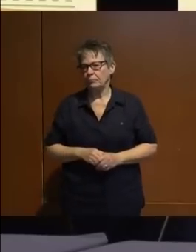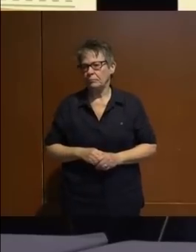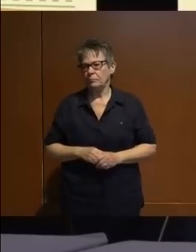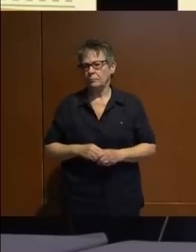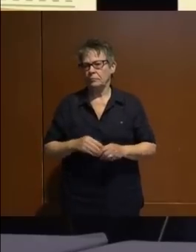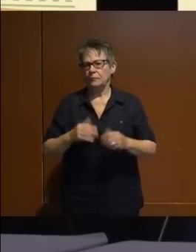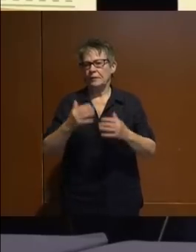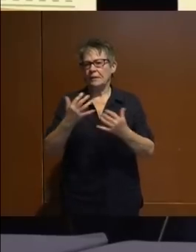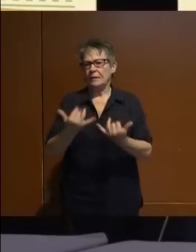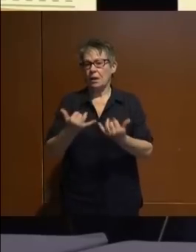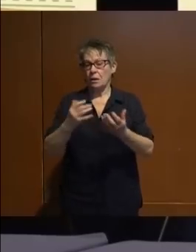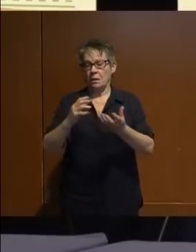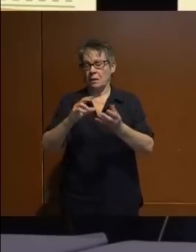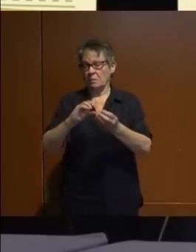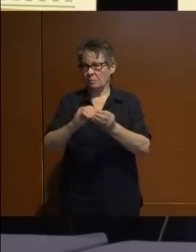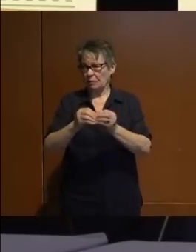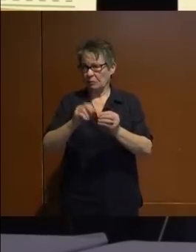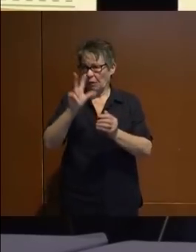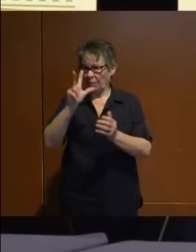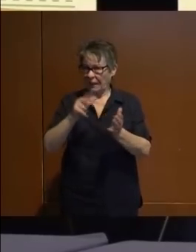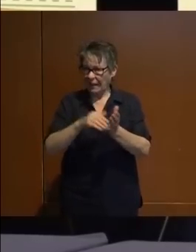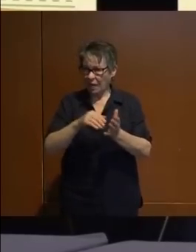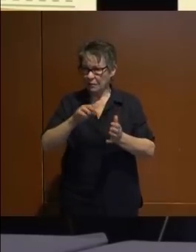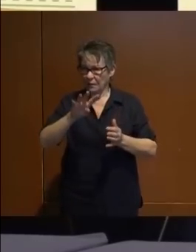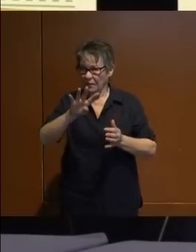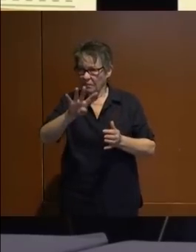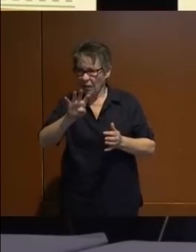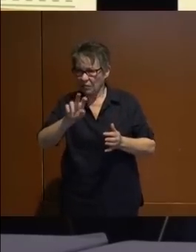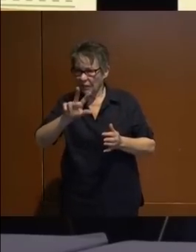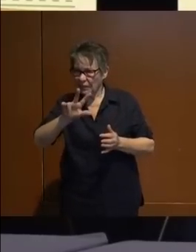3,347 new cases for a total of